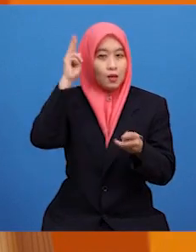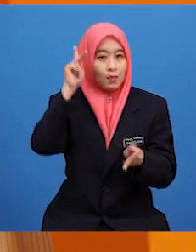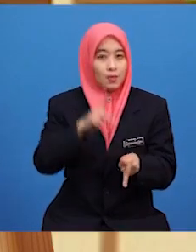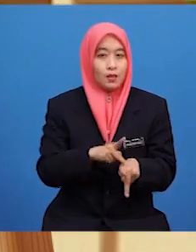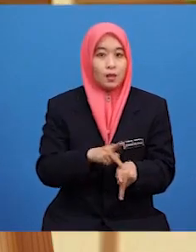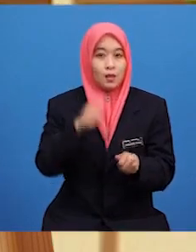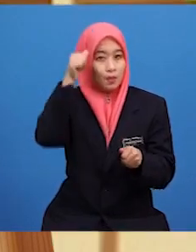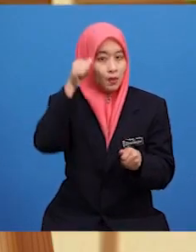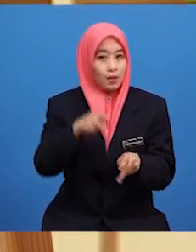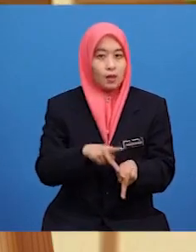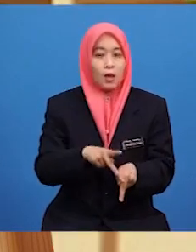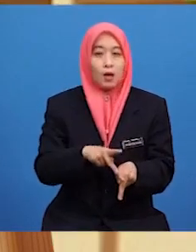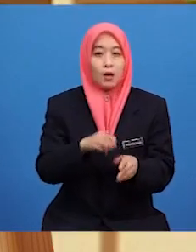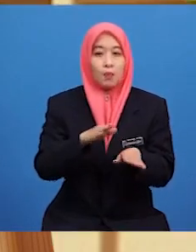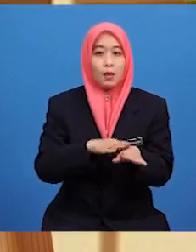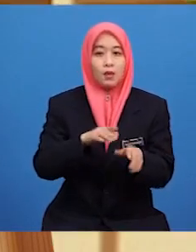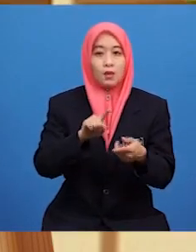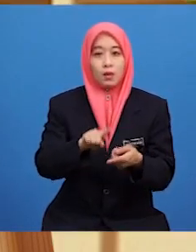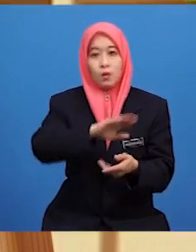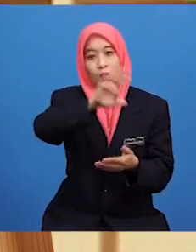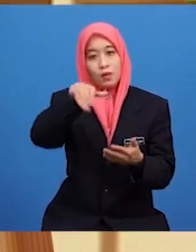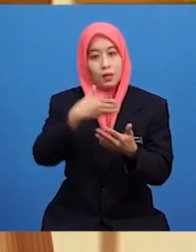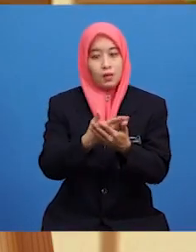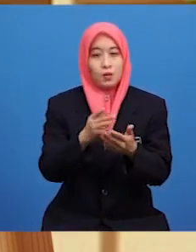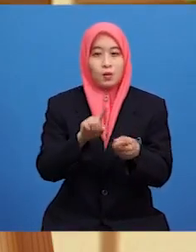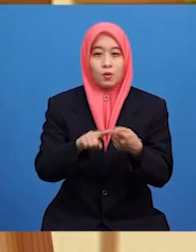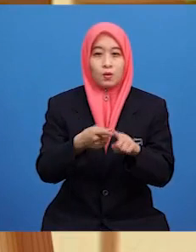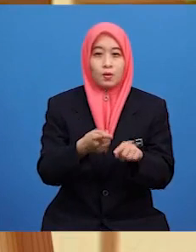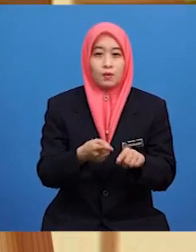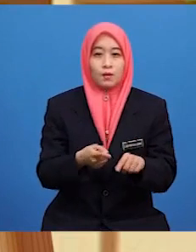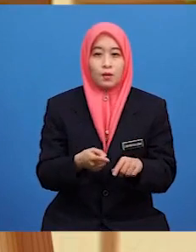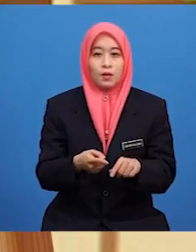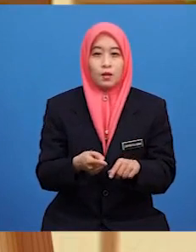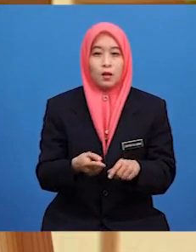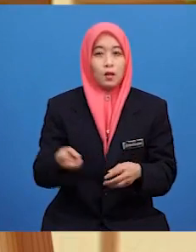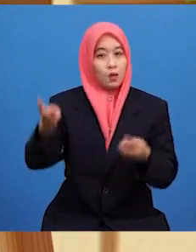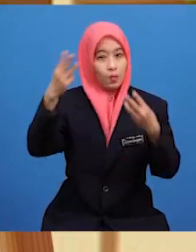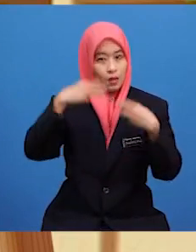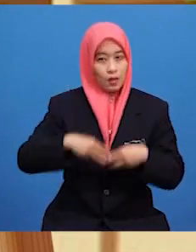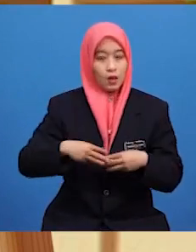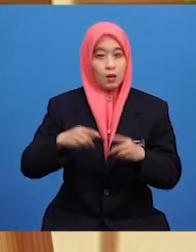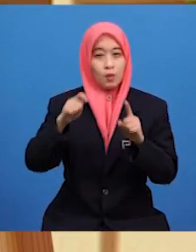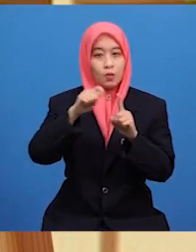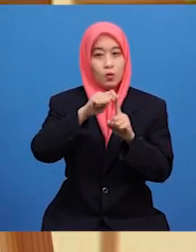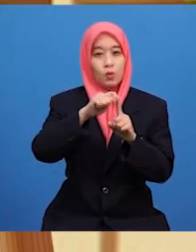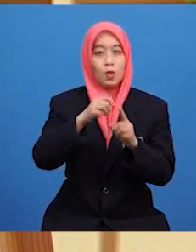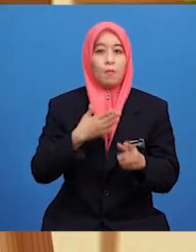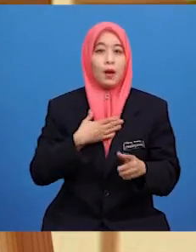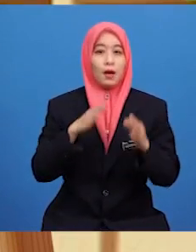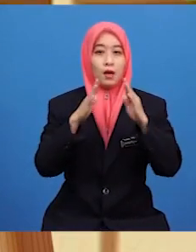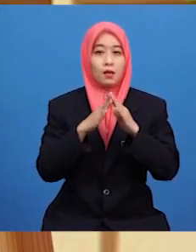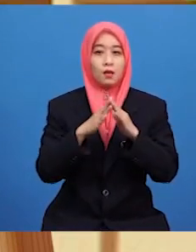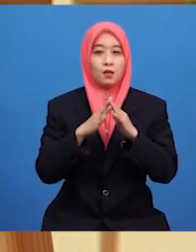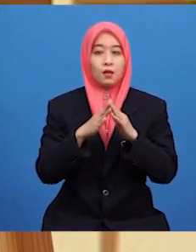Yolo? Boys and girls, welcome to my house. Let's look around for